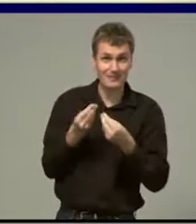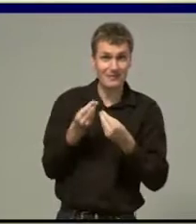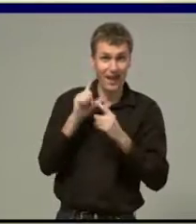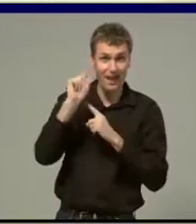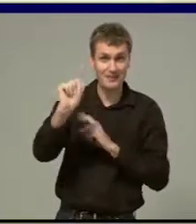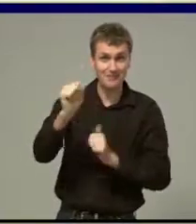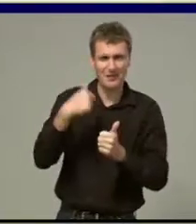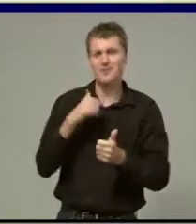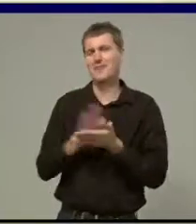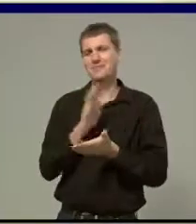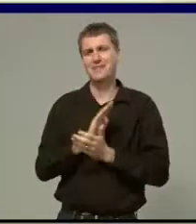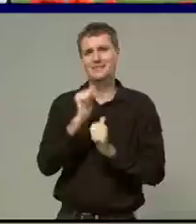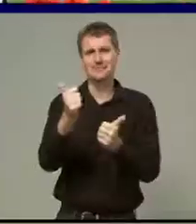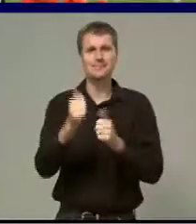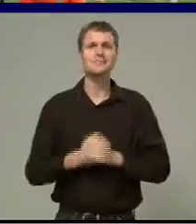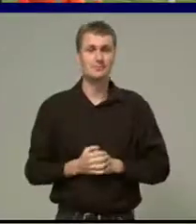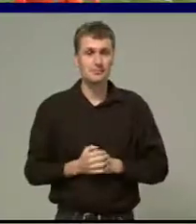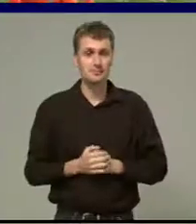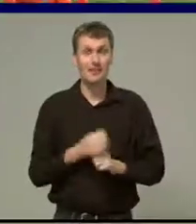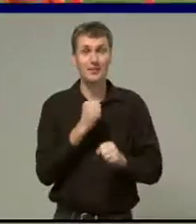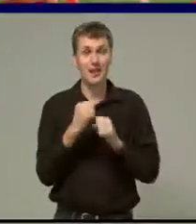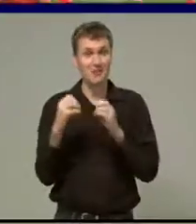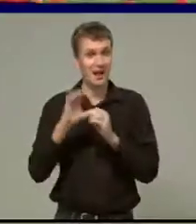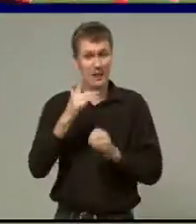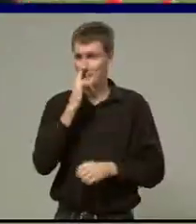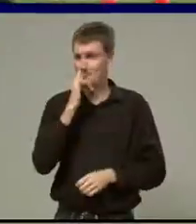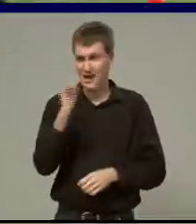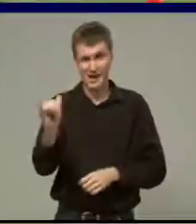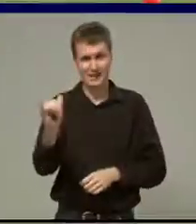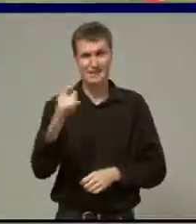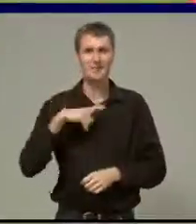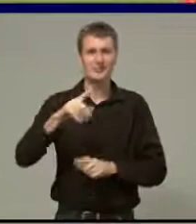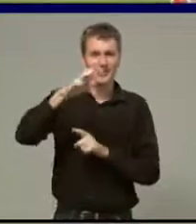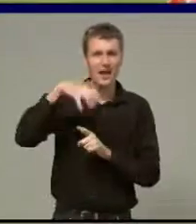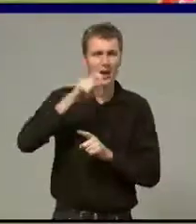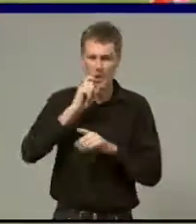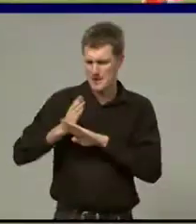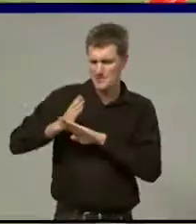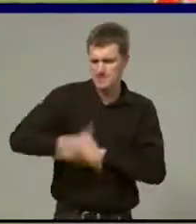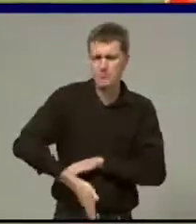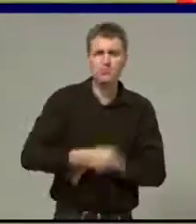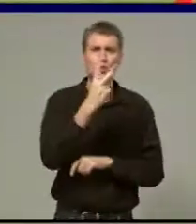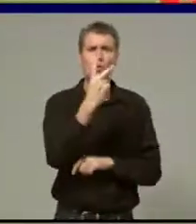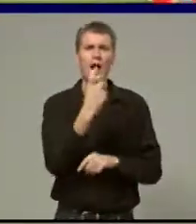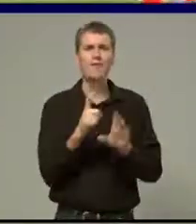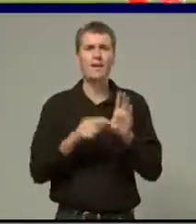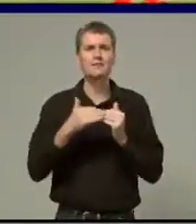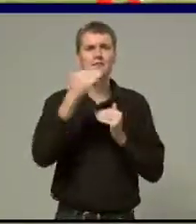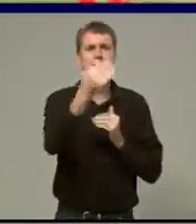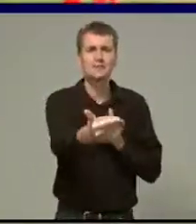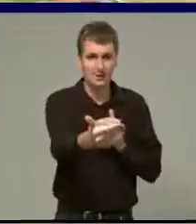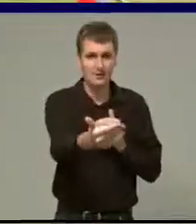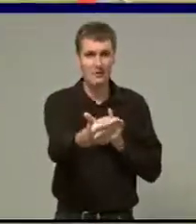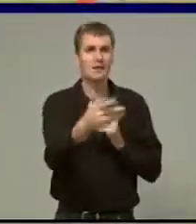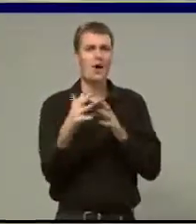later in the day, I'd be very grateful. But Minister Brownlee may be out of luck. That digger will be busy over the next 2.5 years, completing